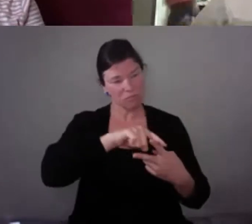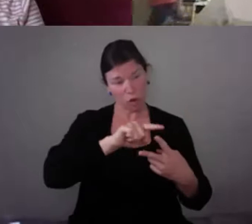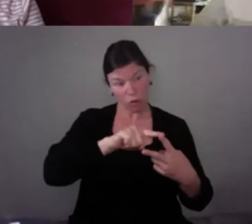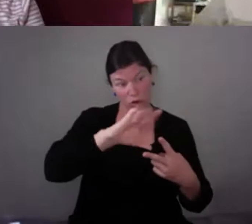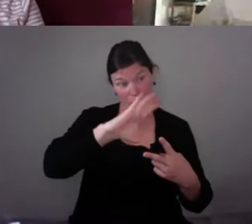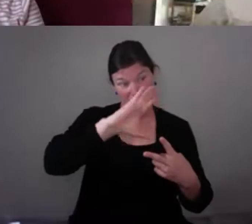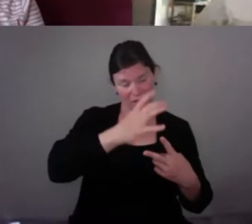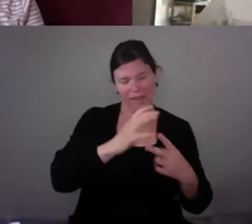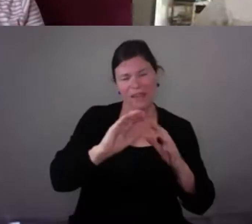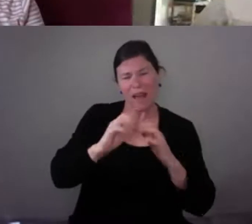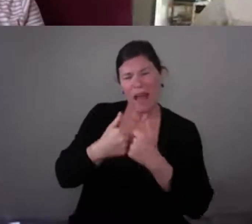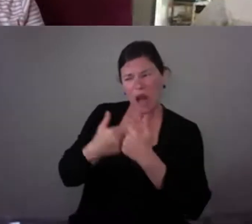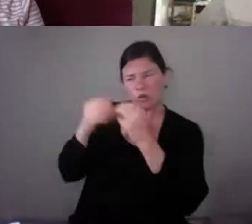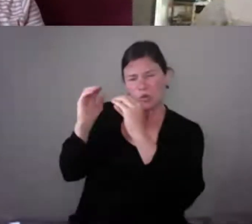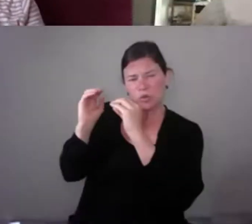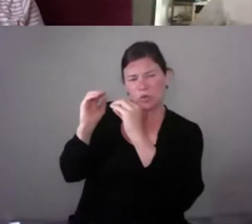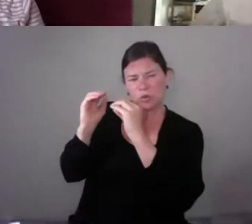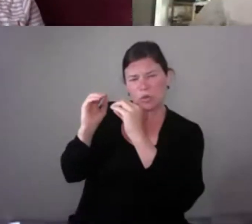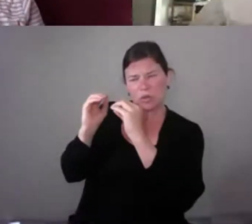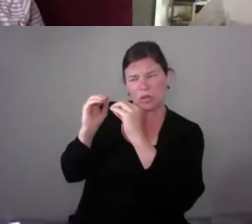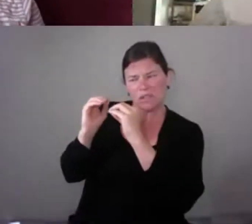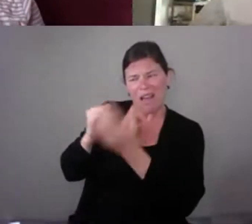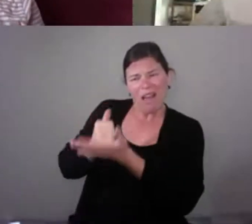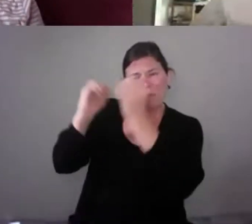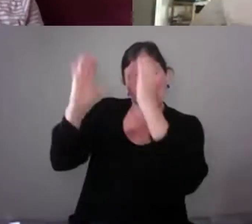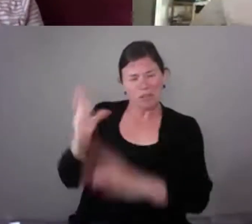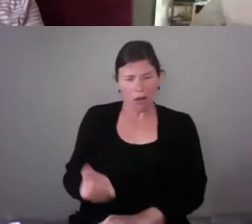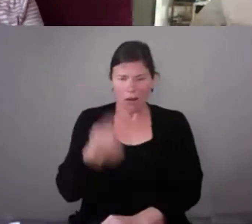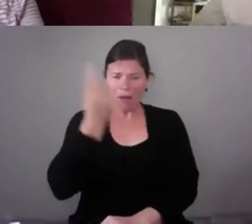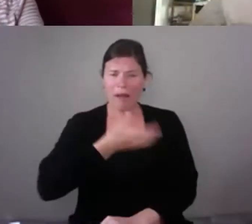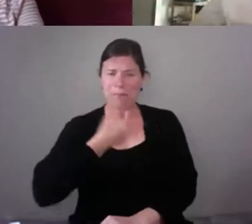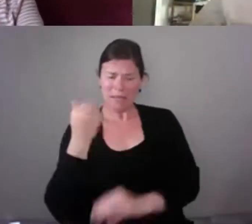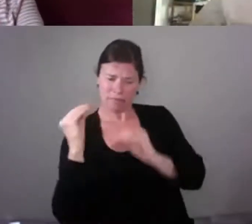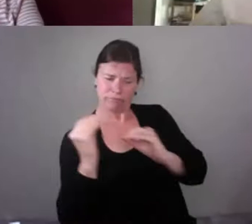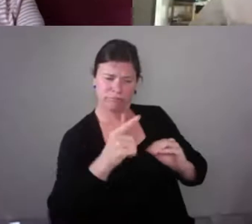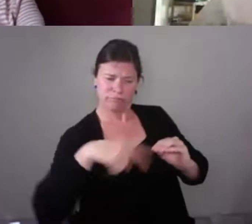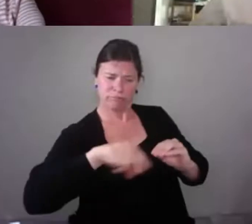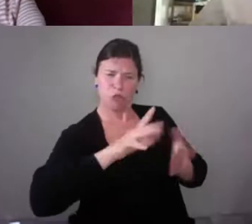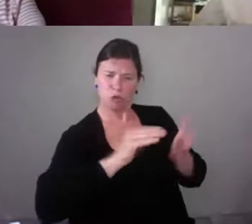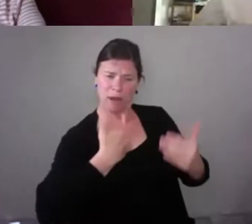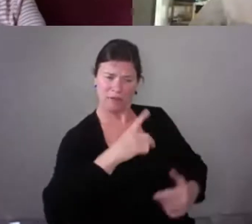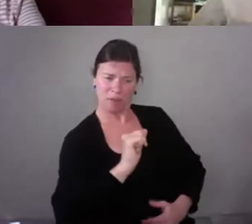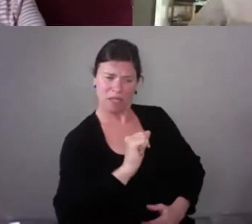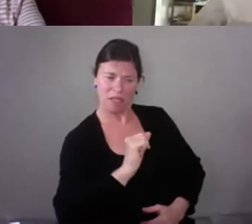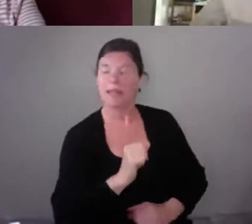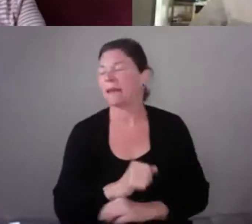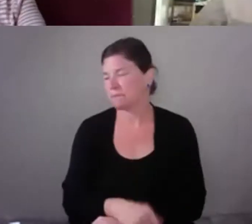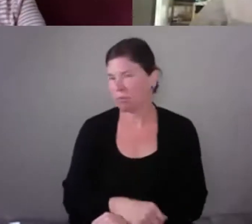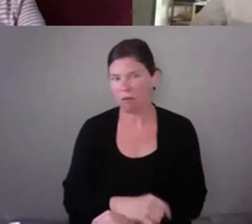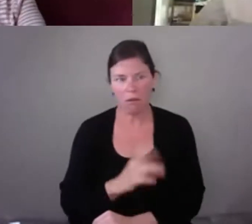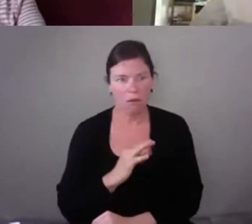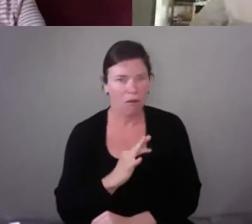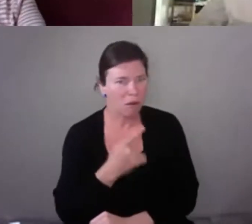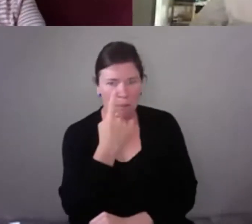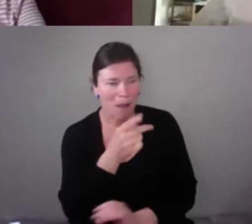people who experience disabilities. That's Yeah. awesome. Mhm. That's awesome, and I would love to come and sit in on one of